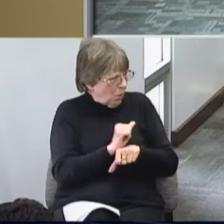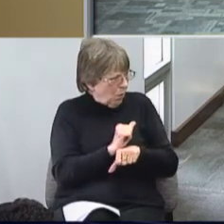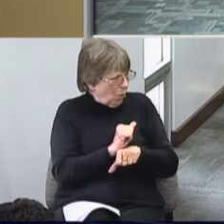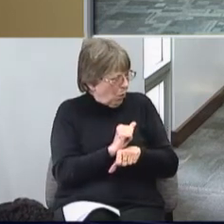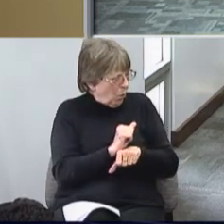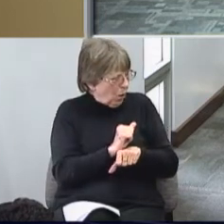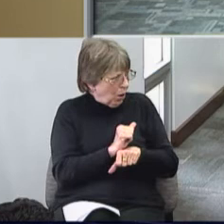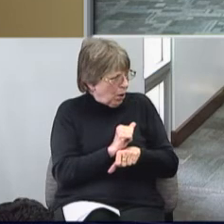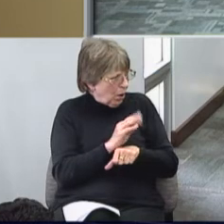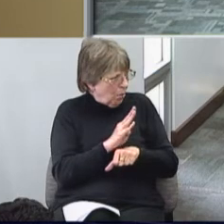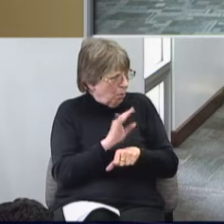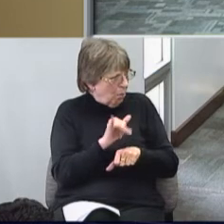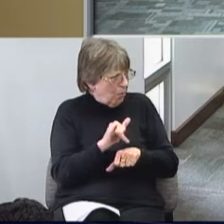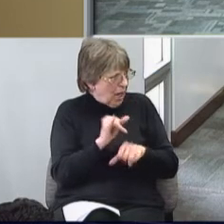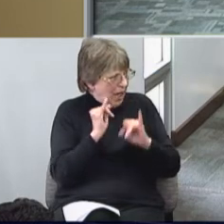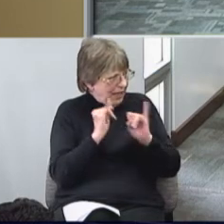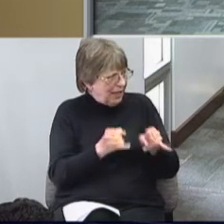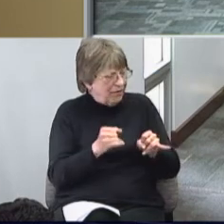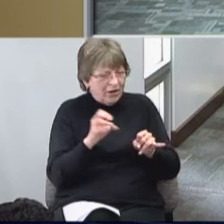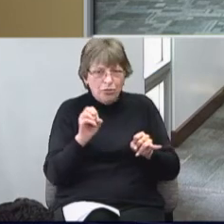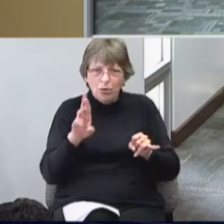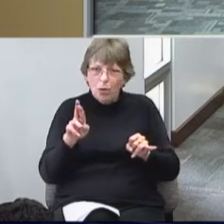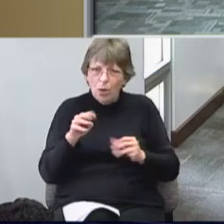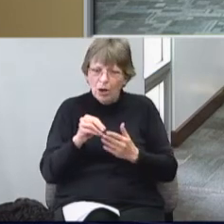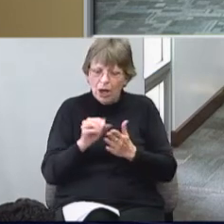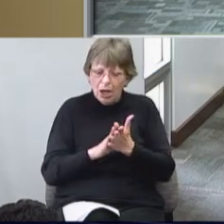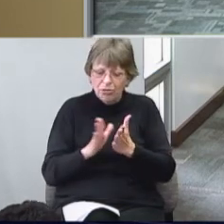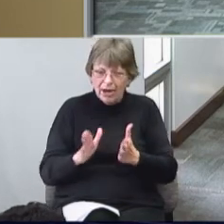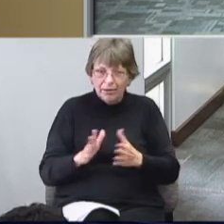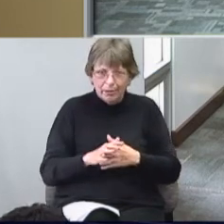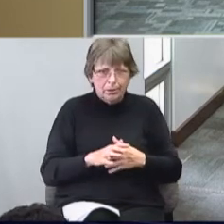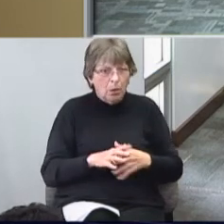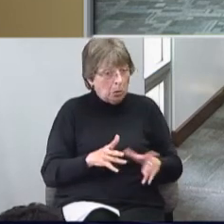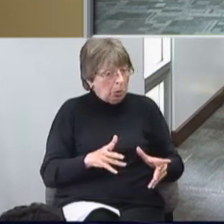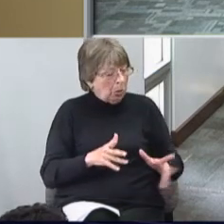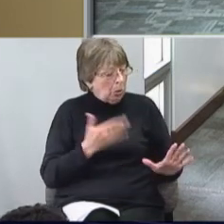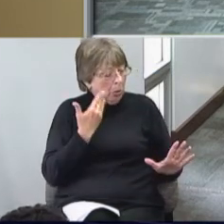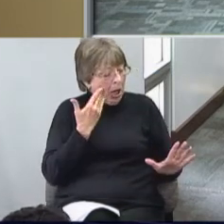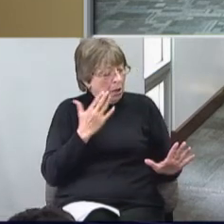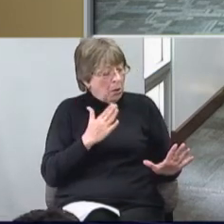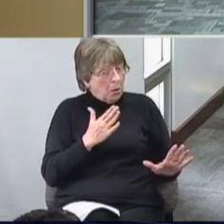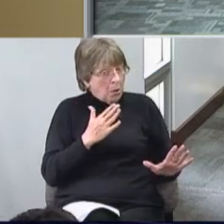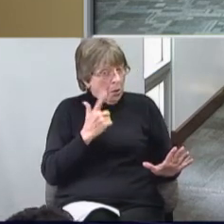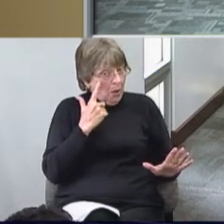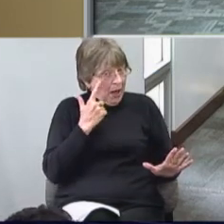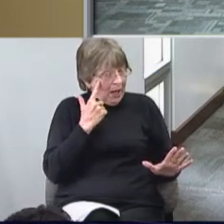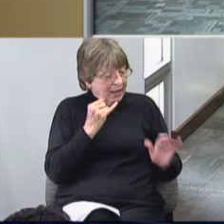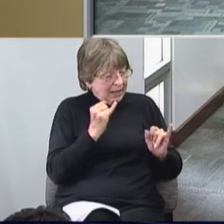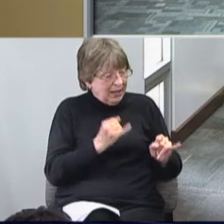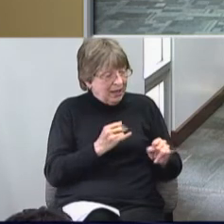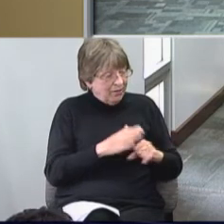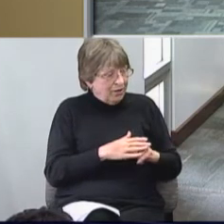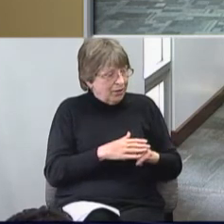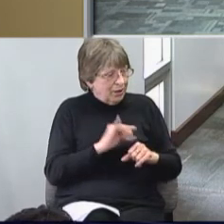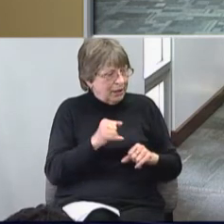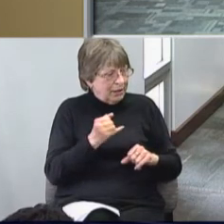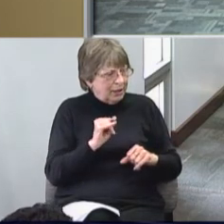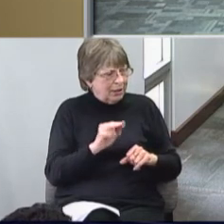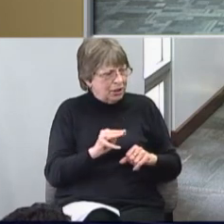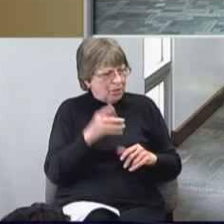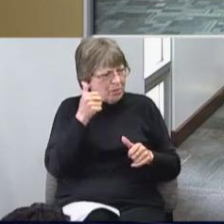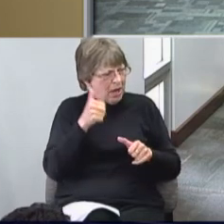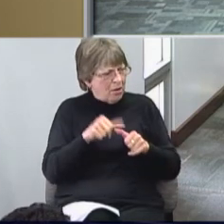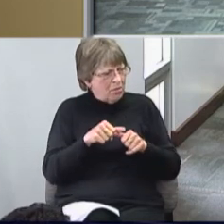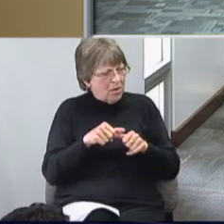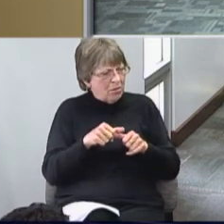or by the individual himself? I don't know. I believe it was the individual, but you'll have to ask that. Okay, that can be clear. Jen, in my recollection, at